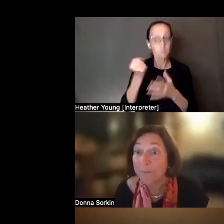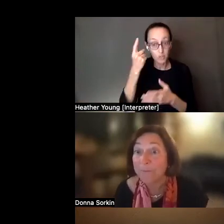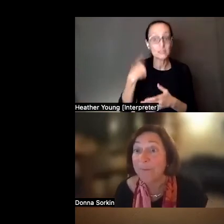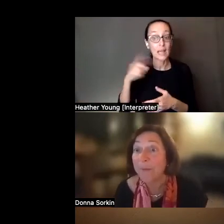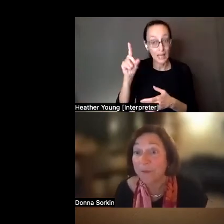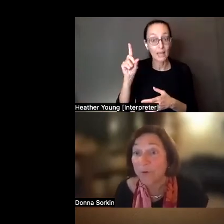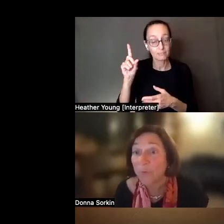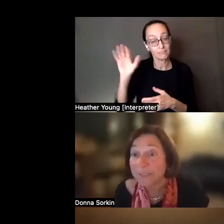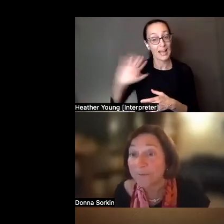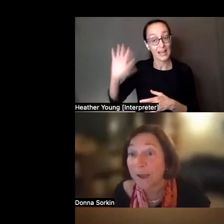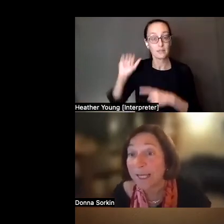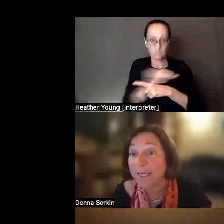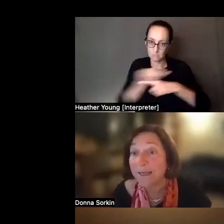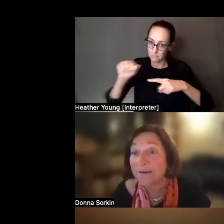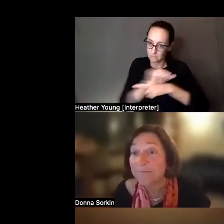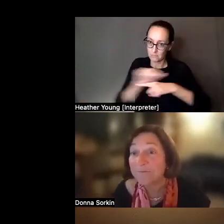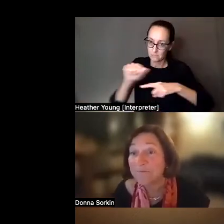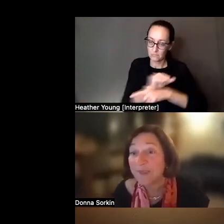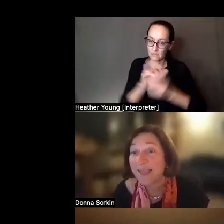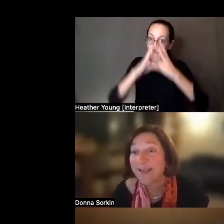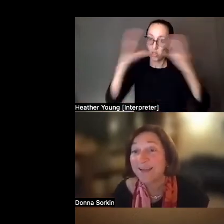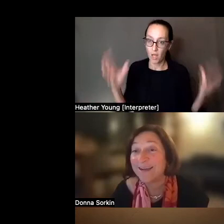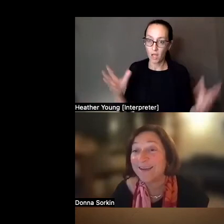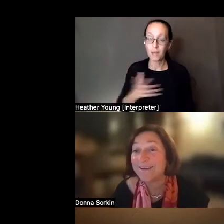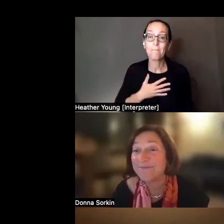My mother was my